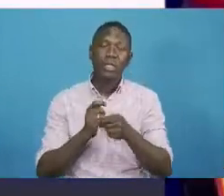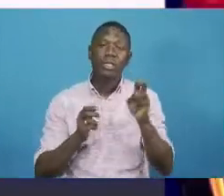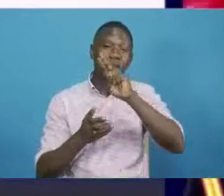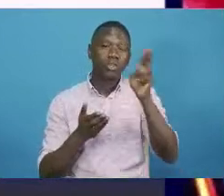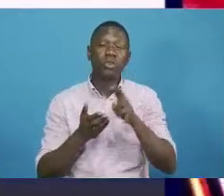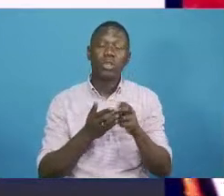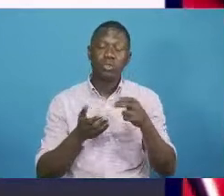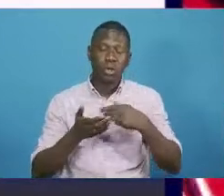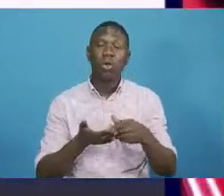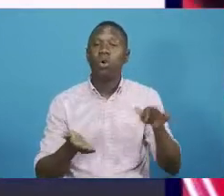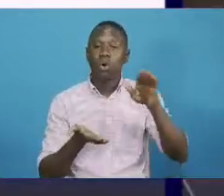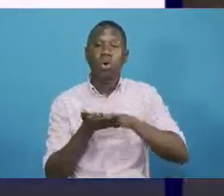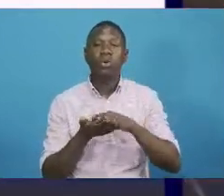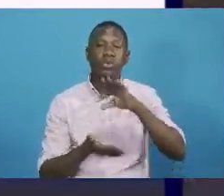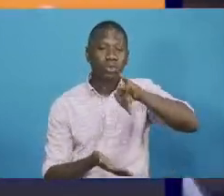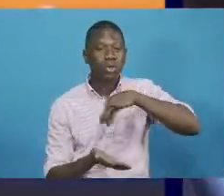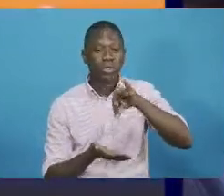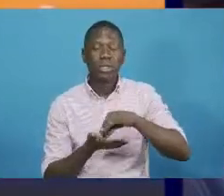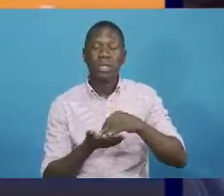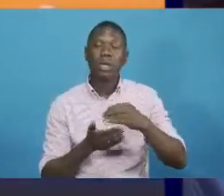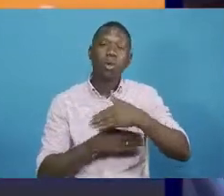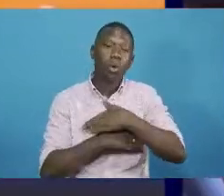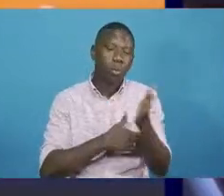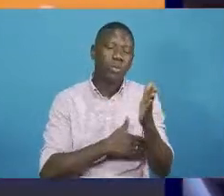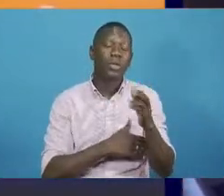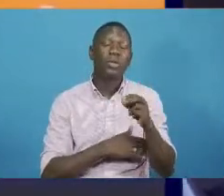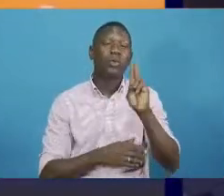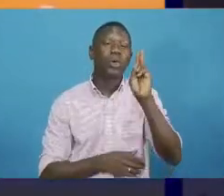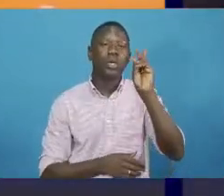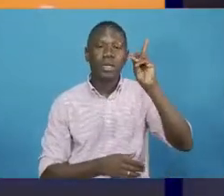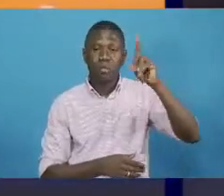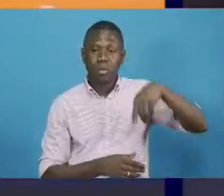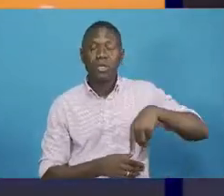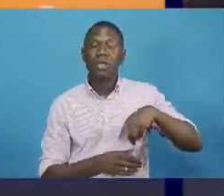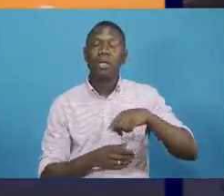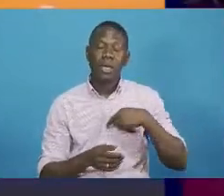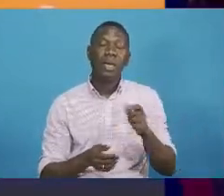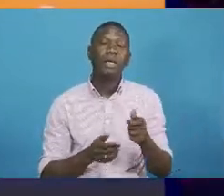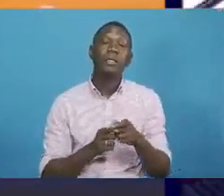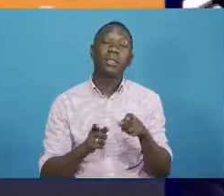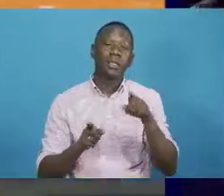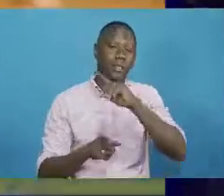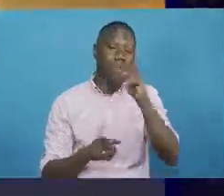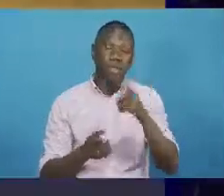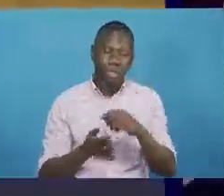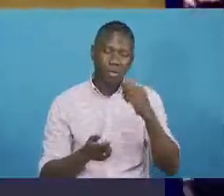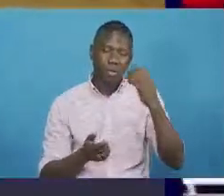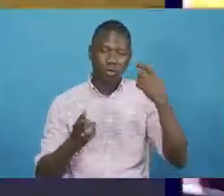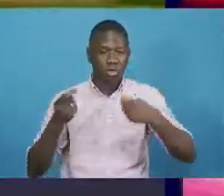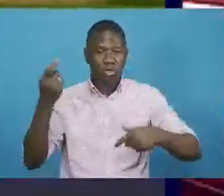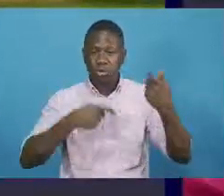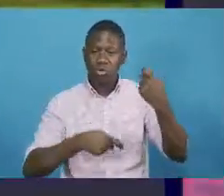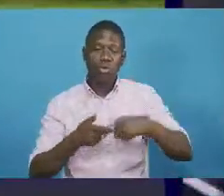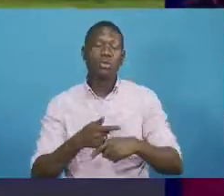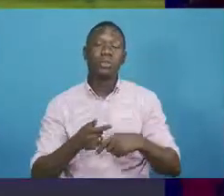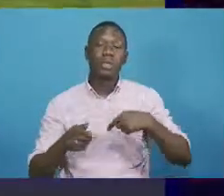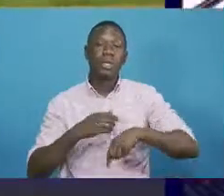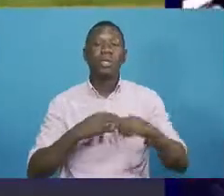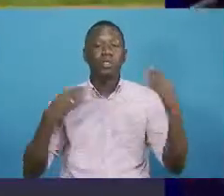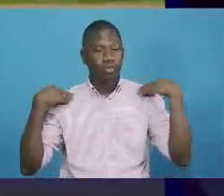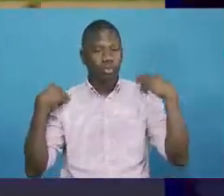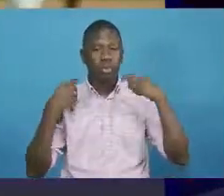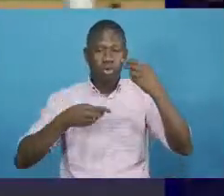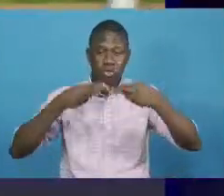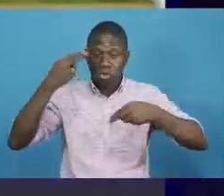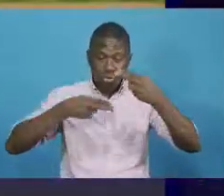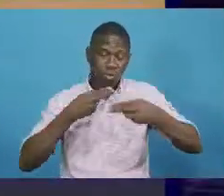Thursday launched the UNDP Human Development Report and the nationally determined contributions. In sports news, Gambian